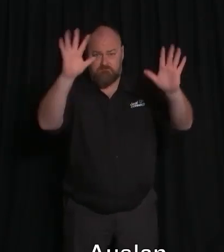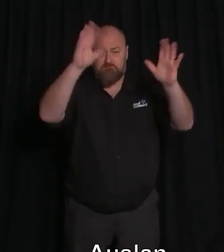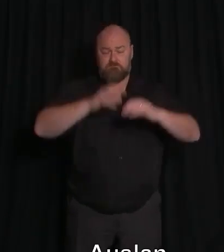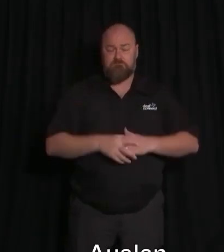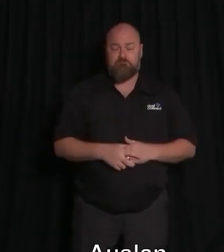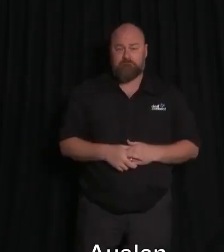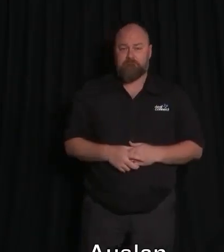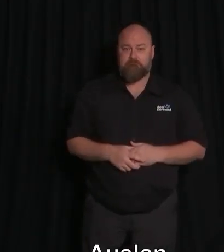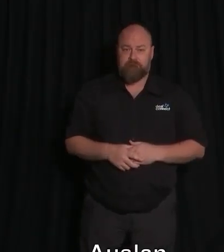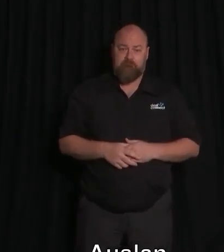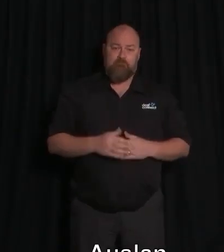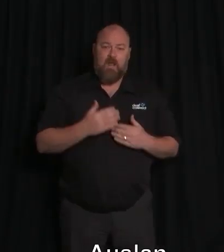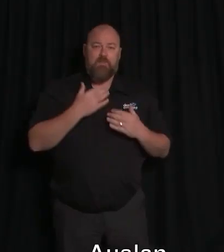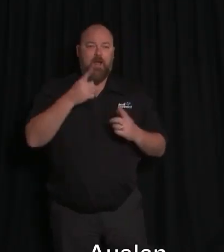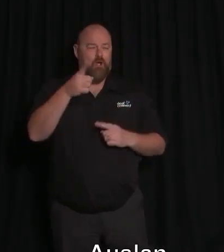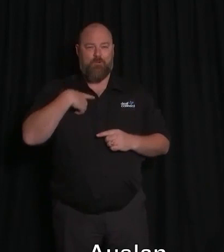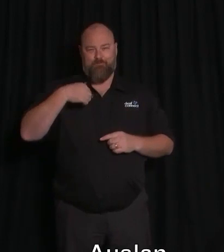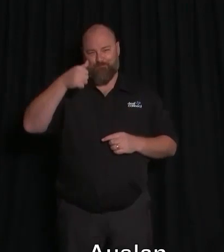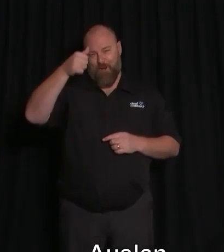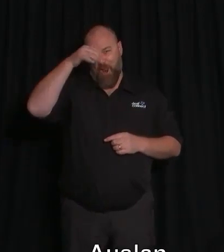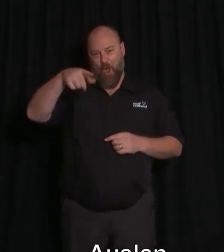Thank you for already knowing about him.